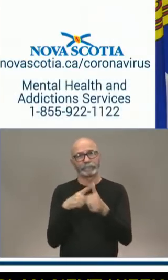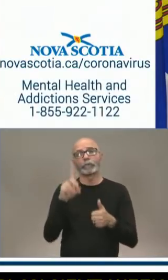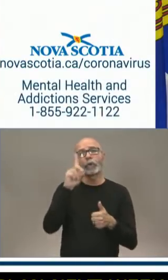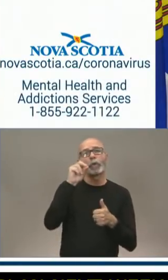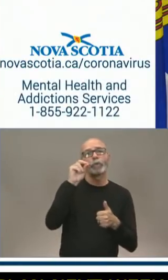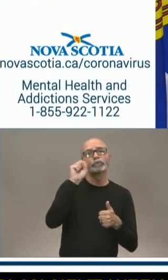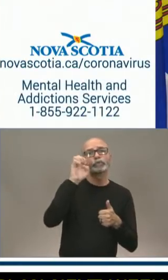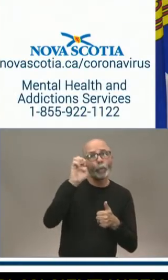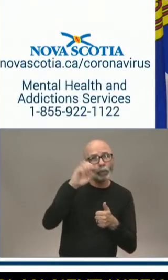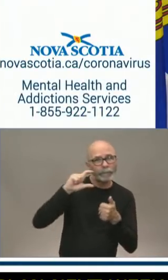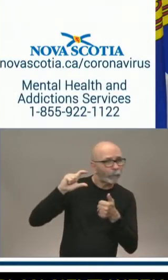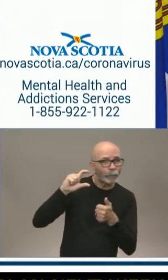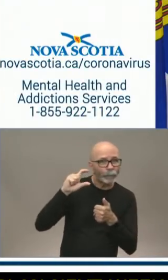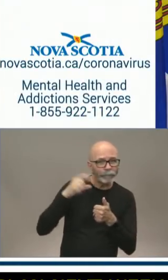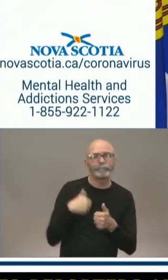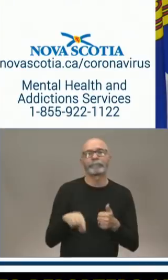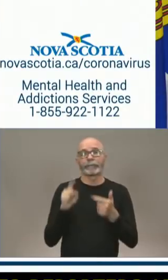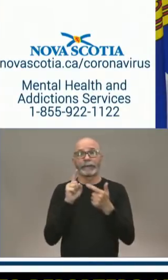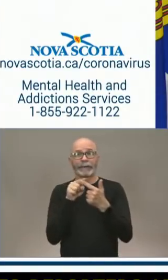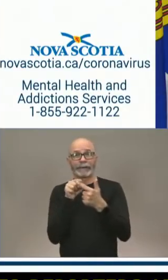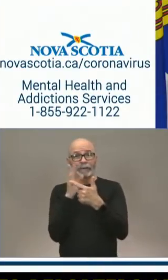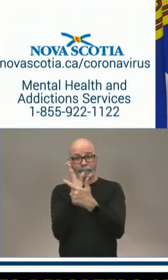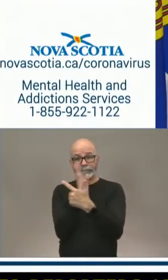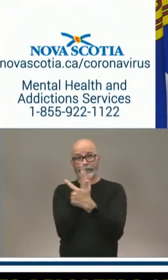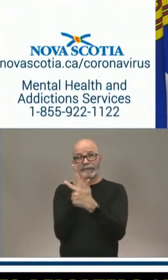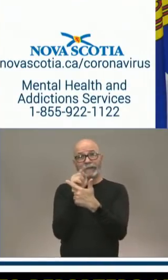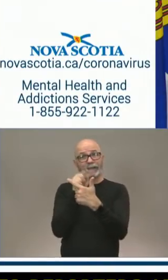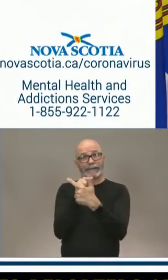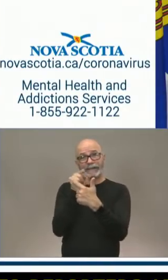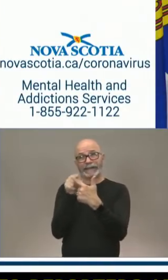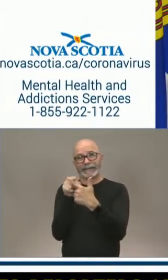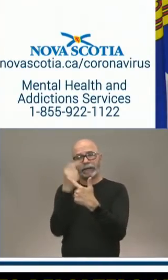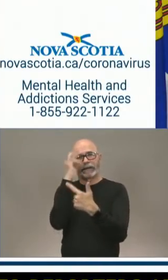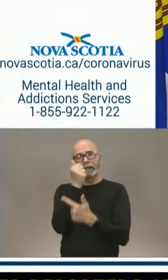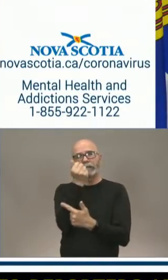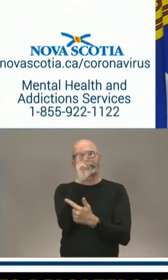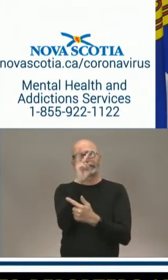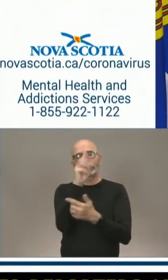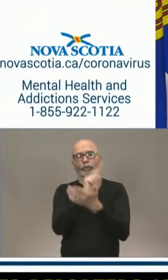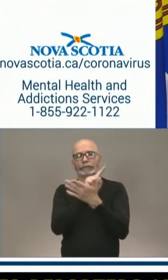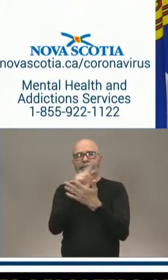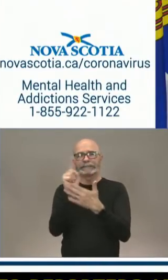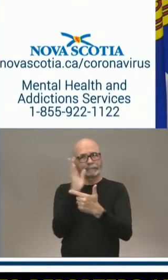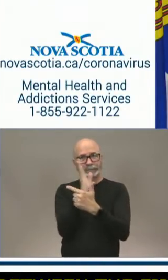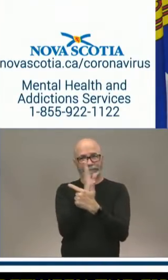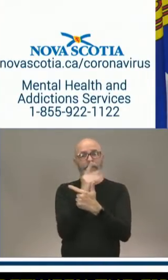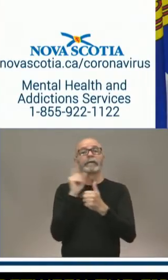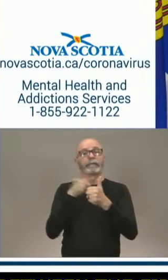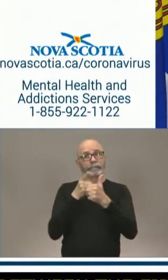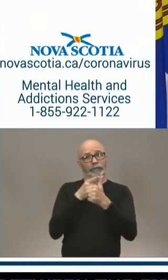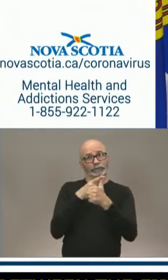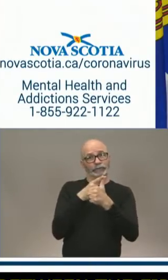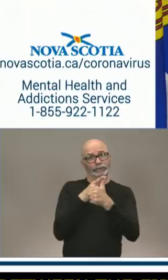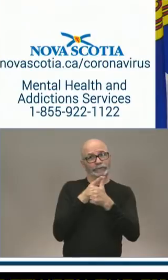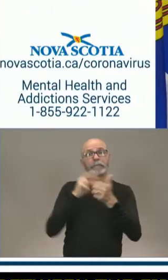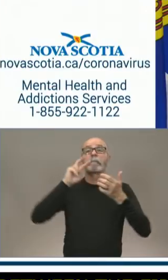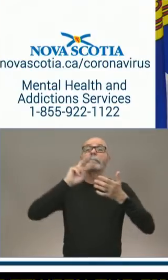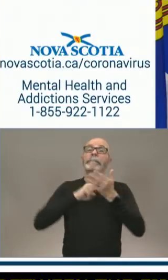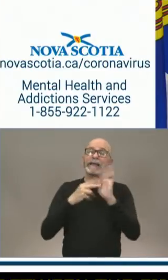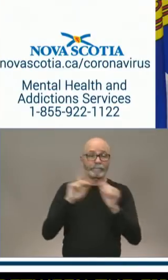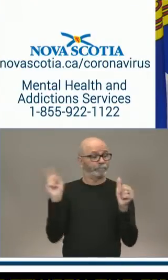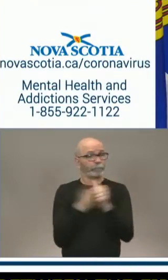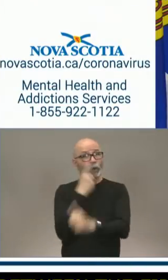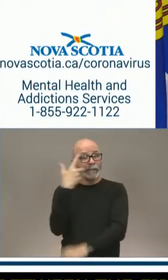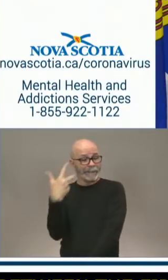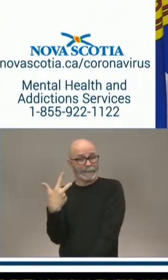to 16 weeks, and that could see all Nova Scotians who want to see vaccine getting their first dose by the end of June. We